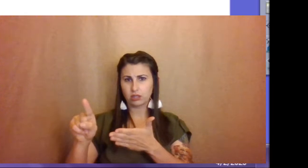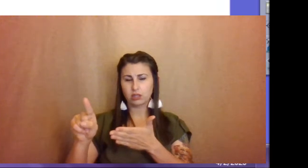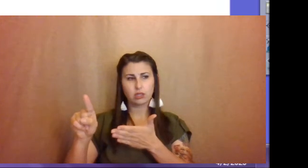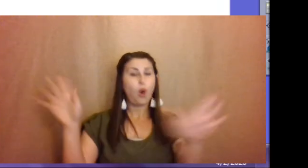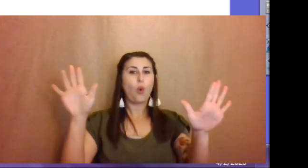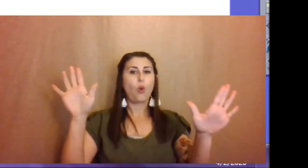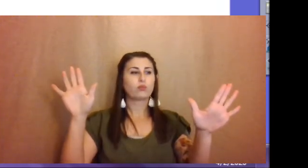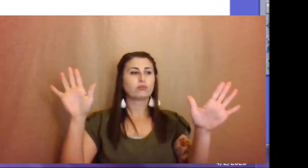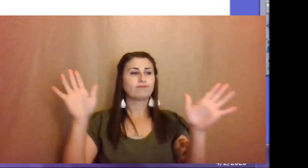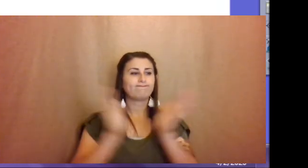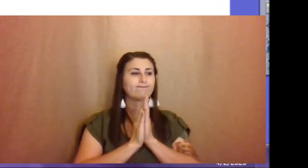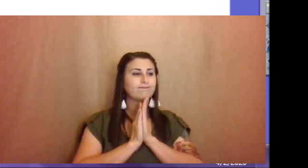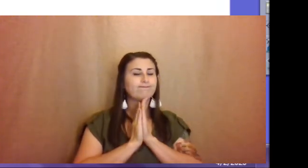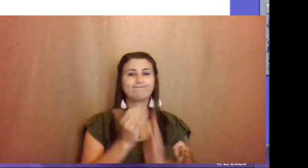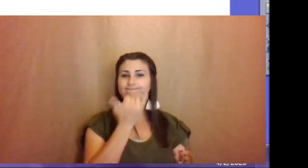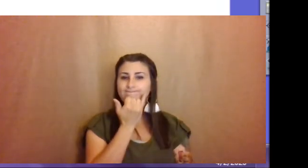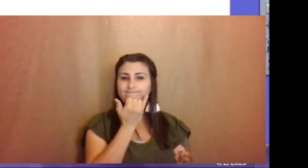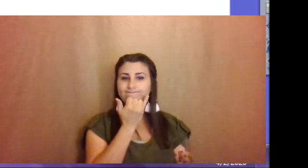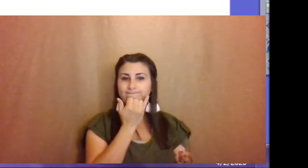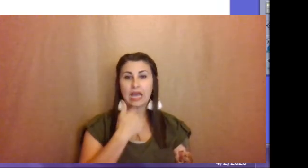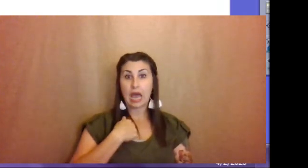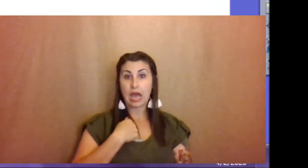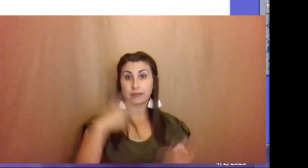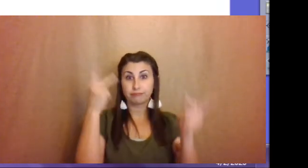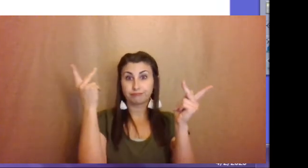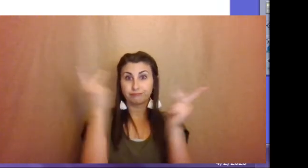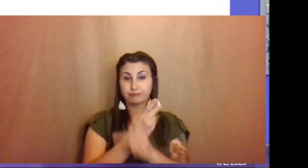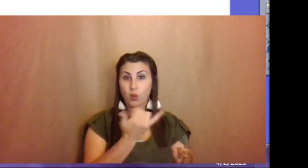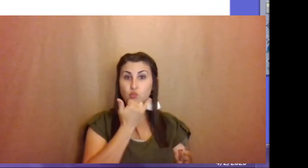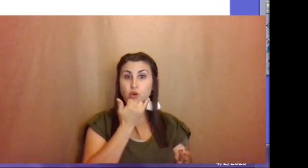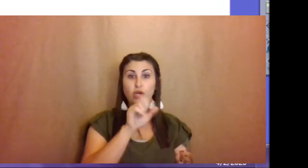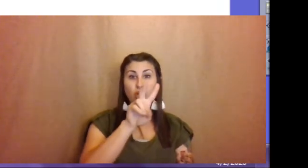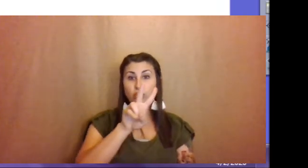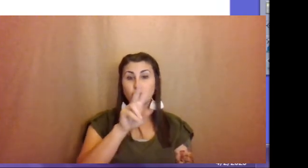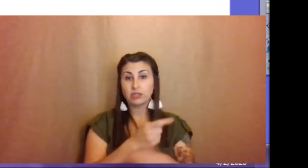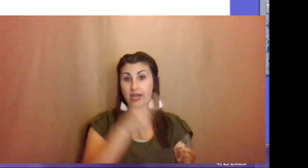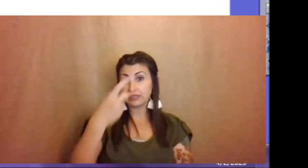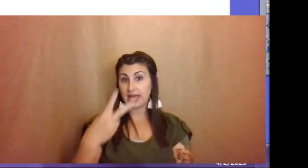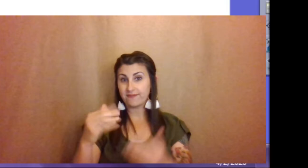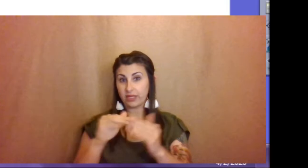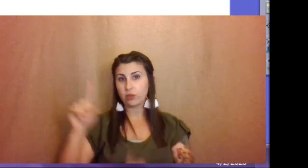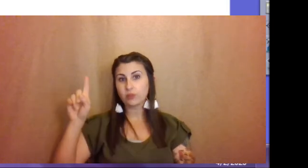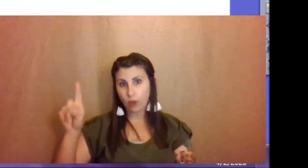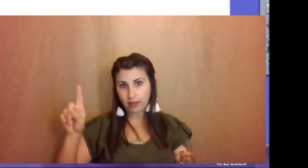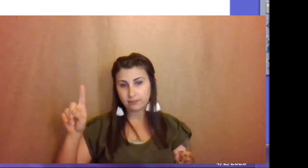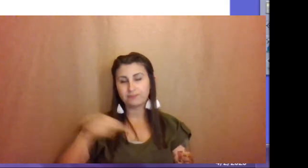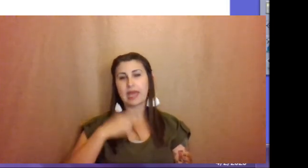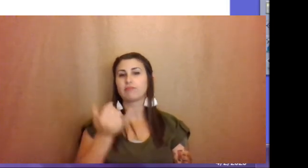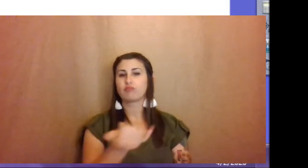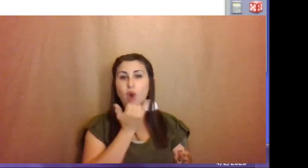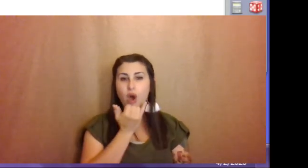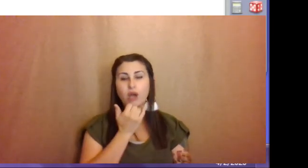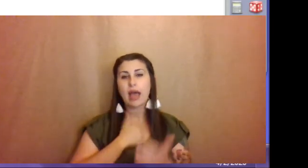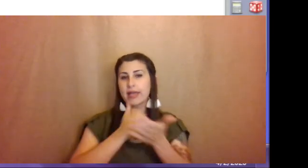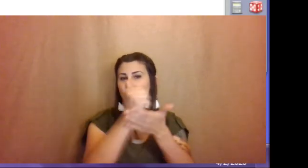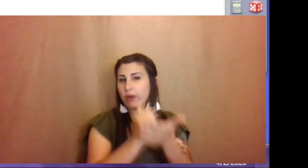3. Uh-oh. Look, I made a math mistake. 2 times 1/2 is 1. So let me erase